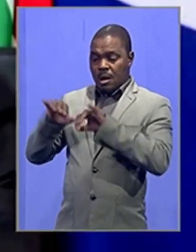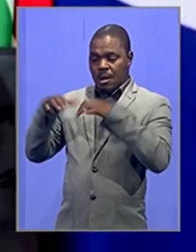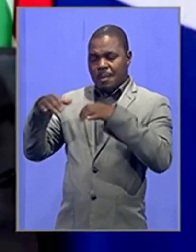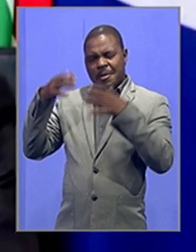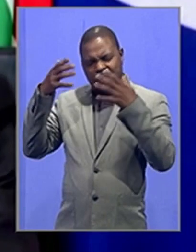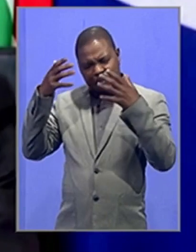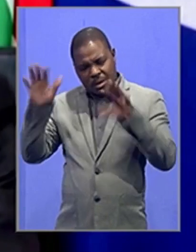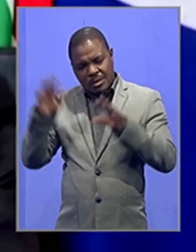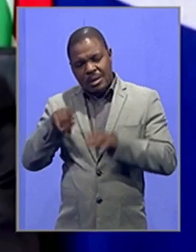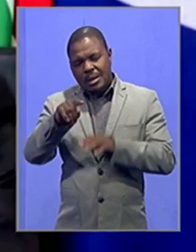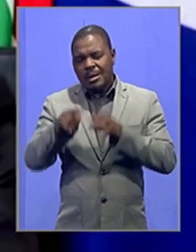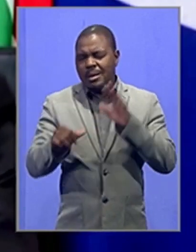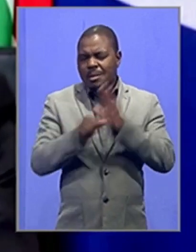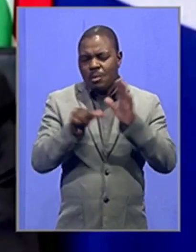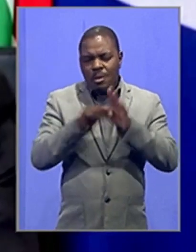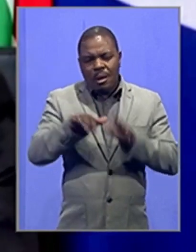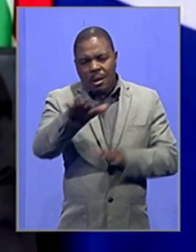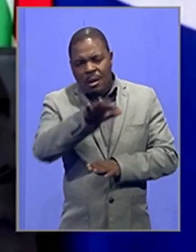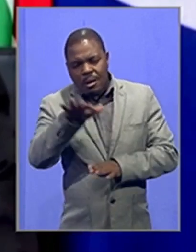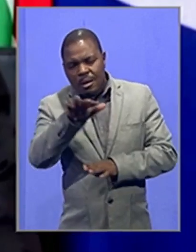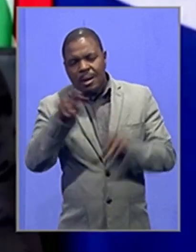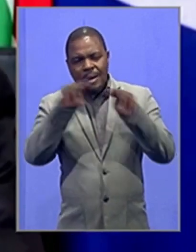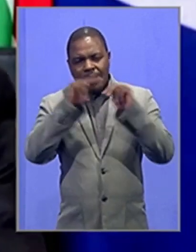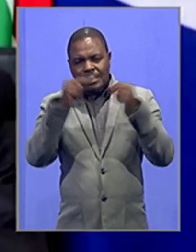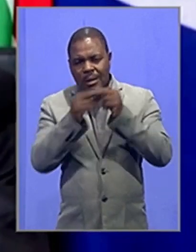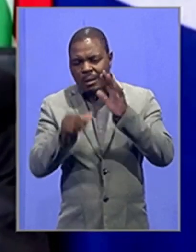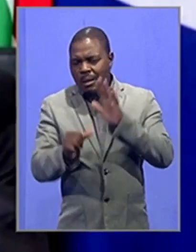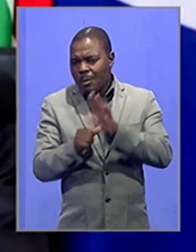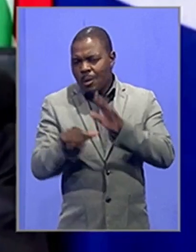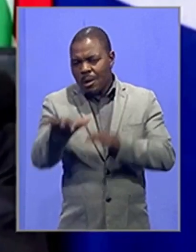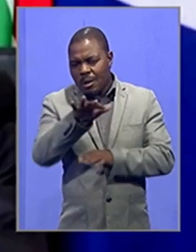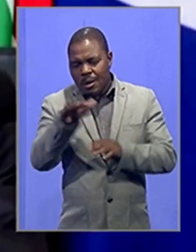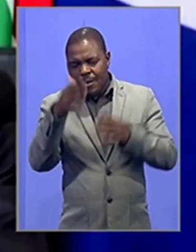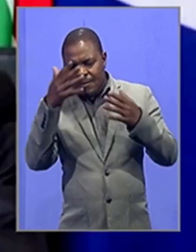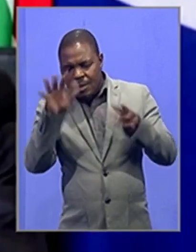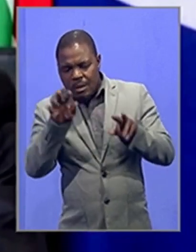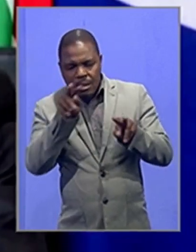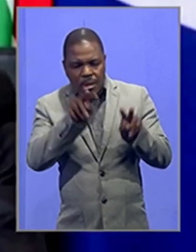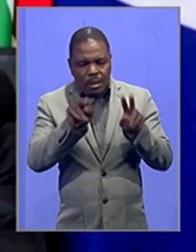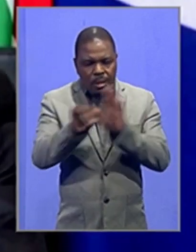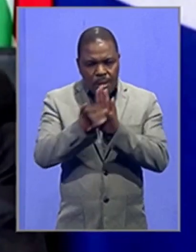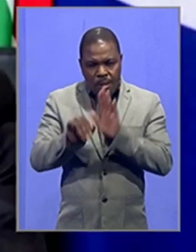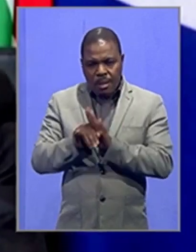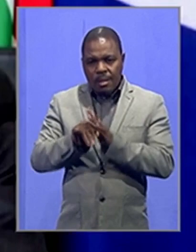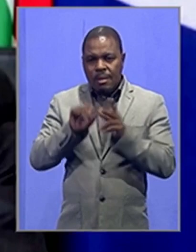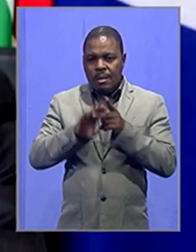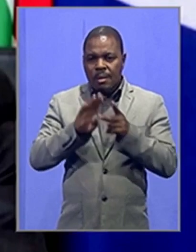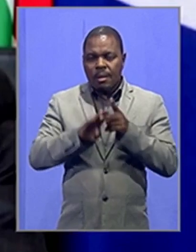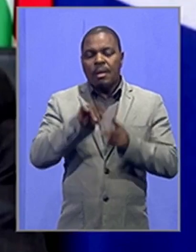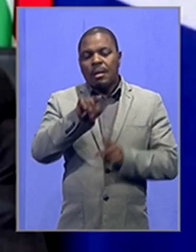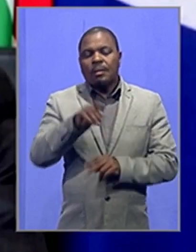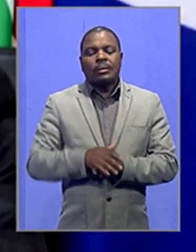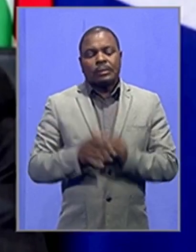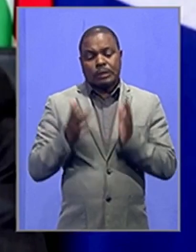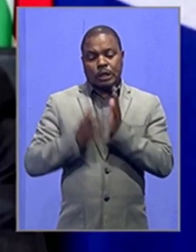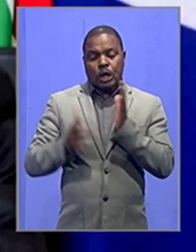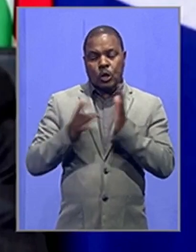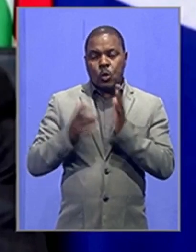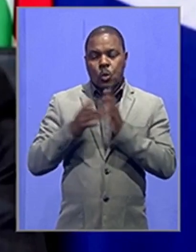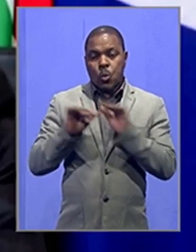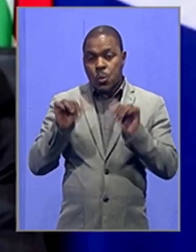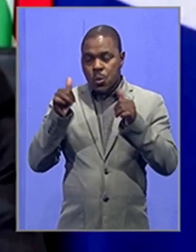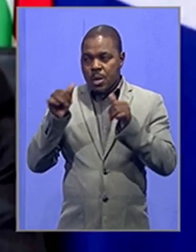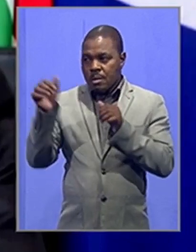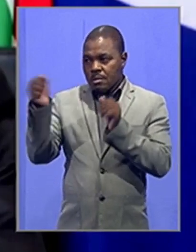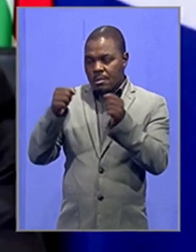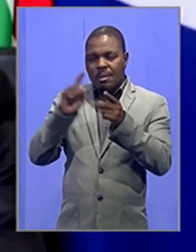key point sites and is installing smart technologies and generation power stations.